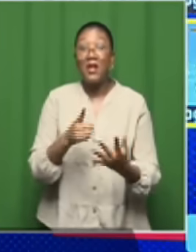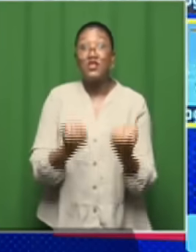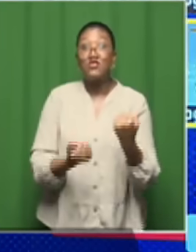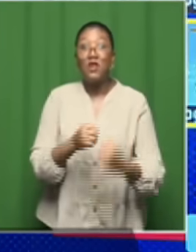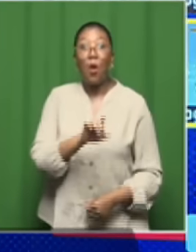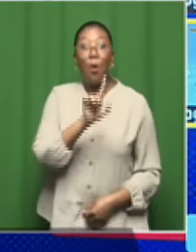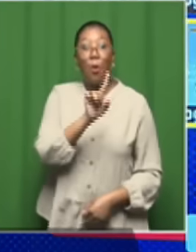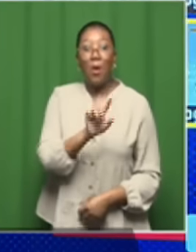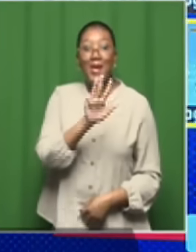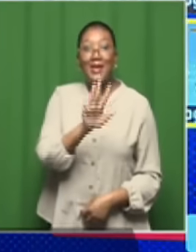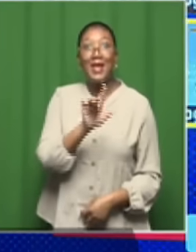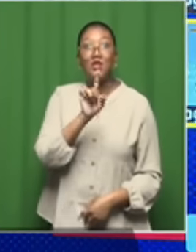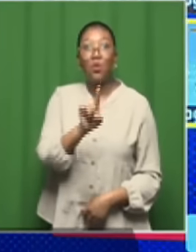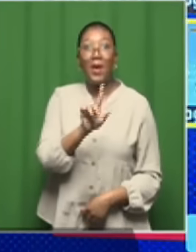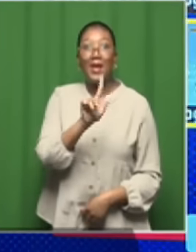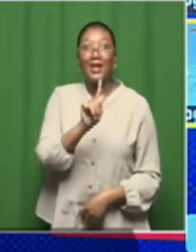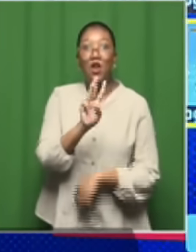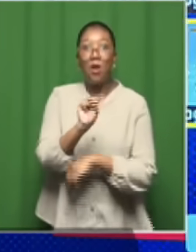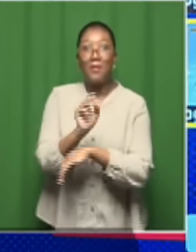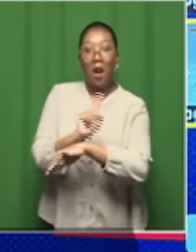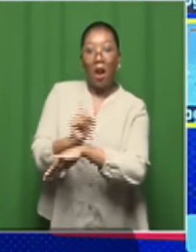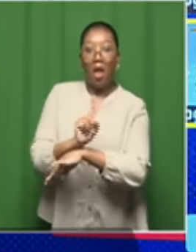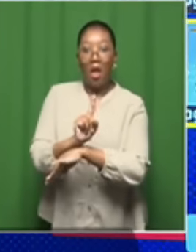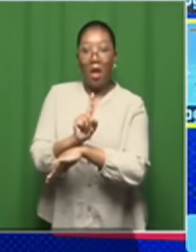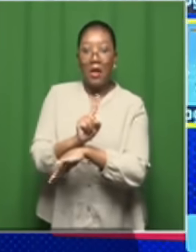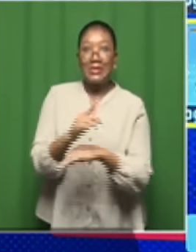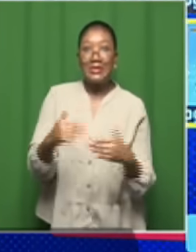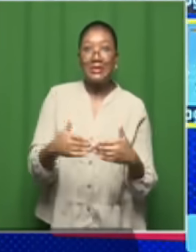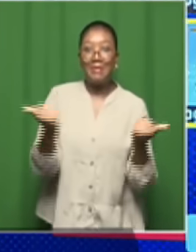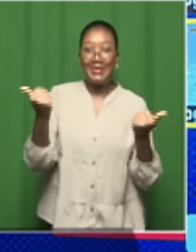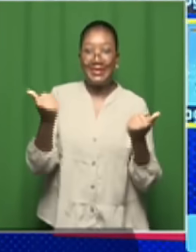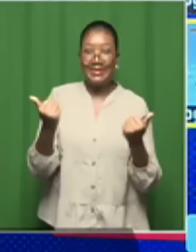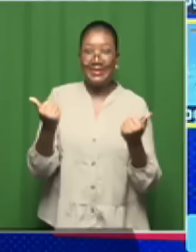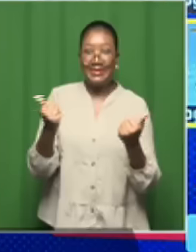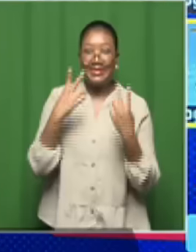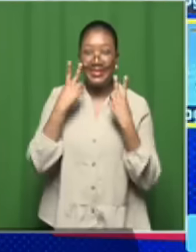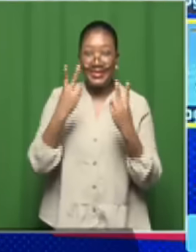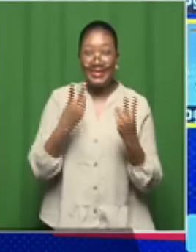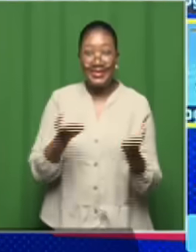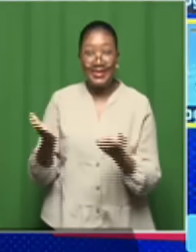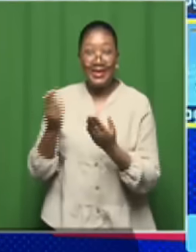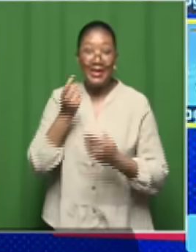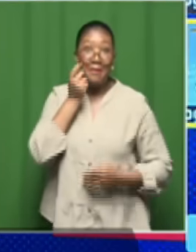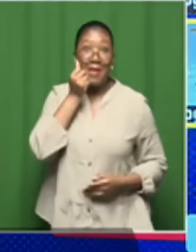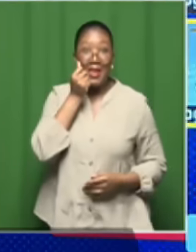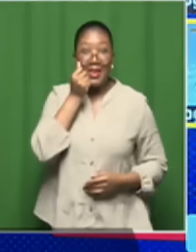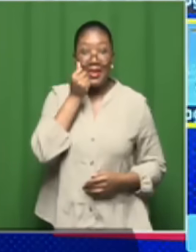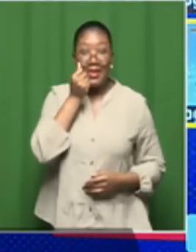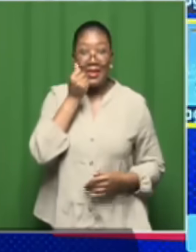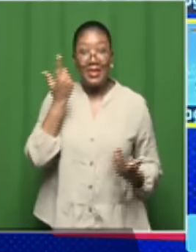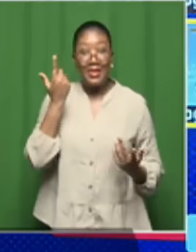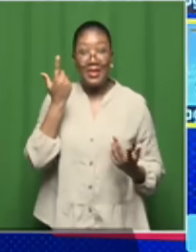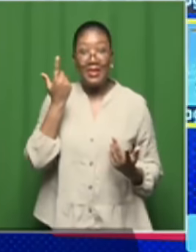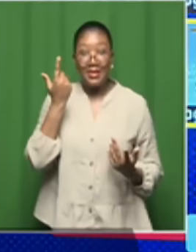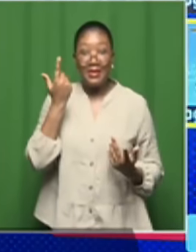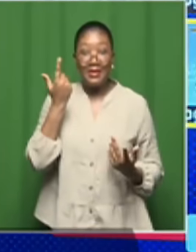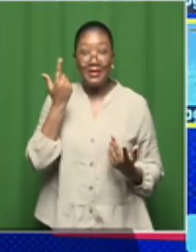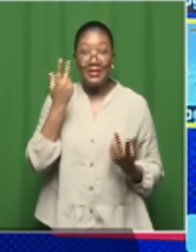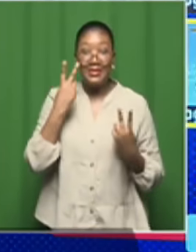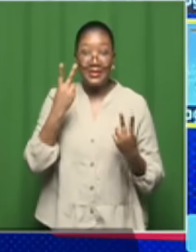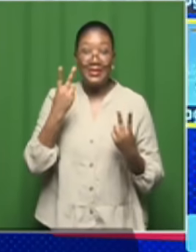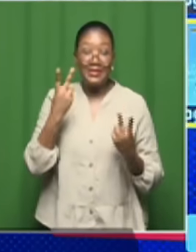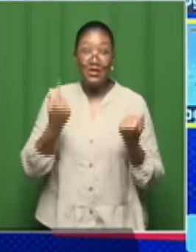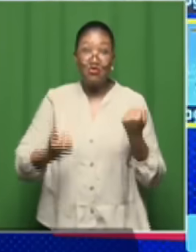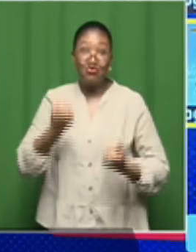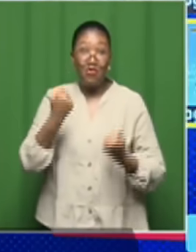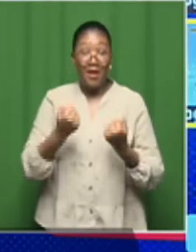191 kilometers. But not only at that speed, take a look at what this man was also under the condition in driving that vehicle.